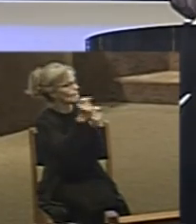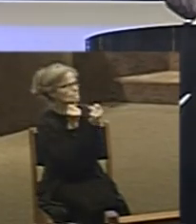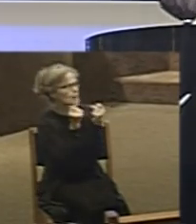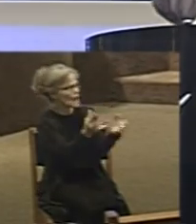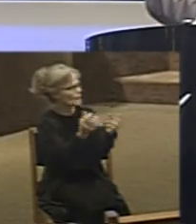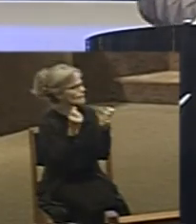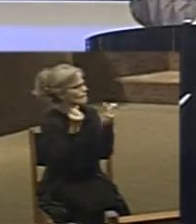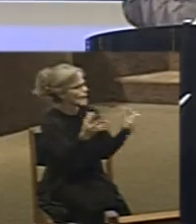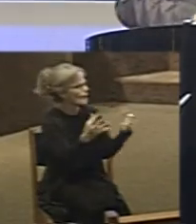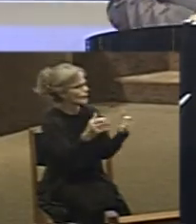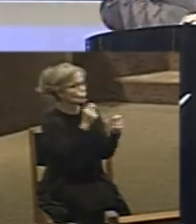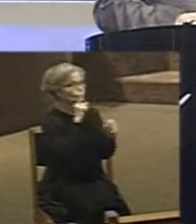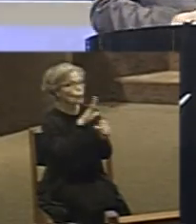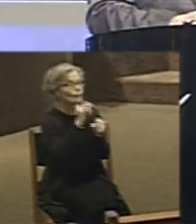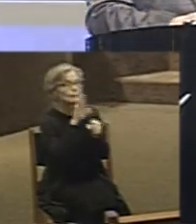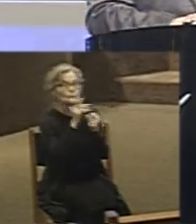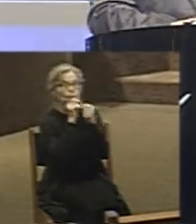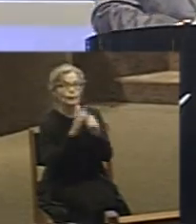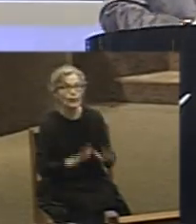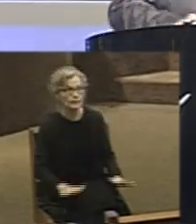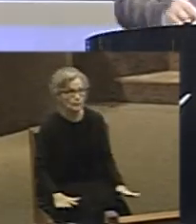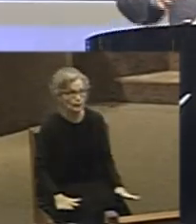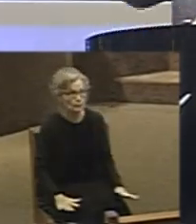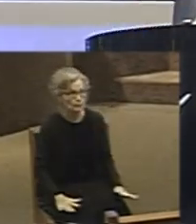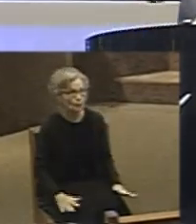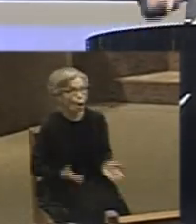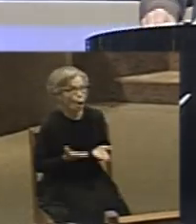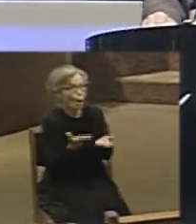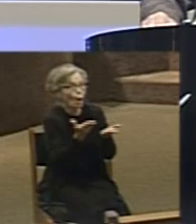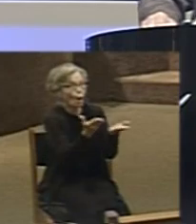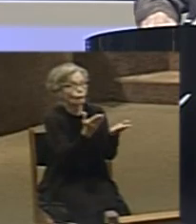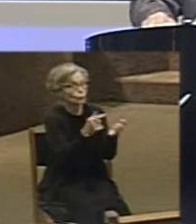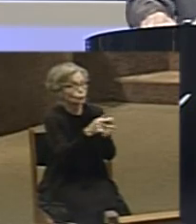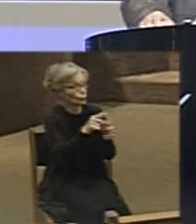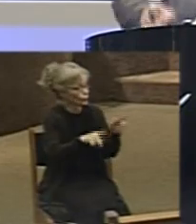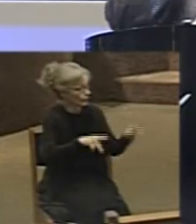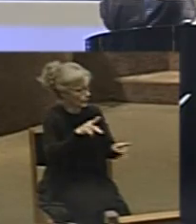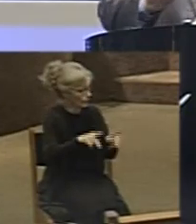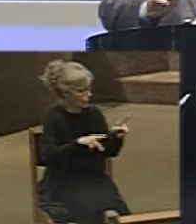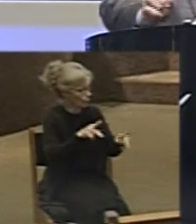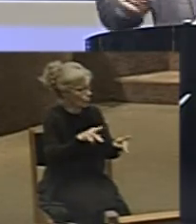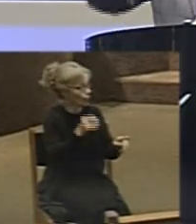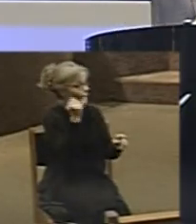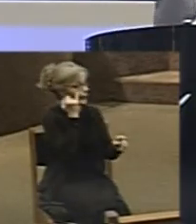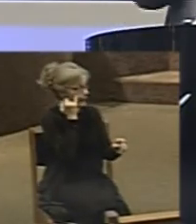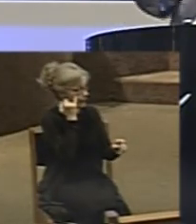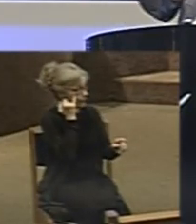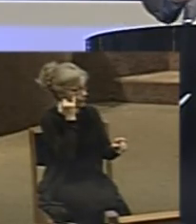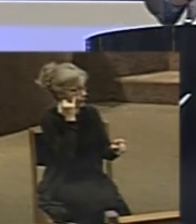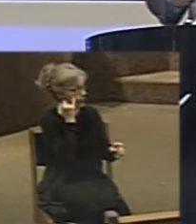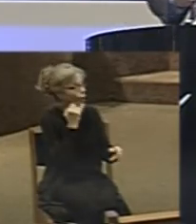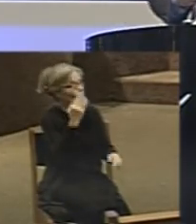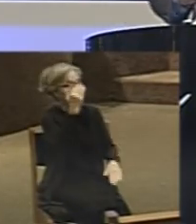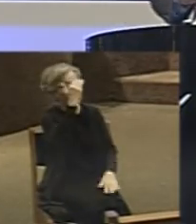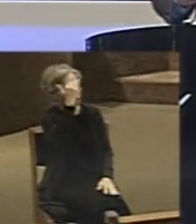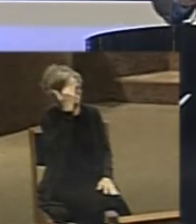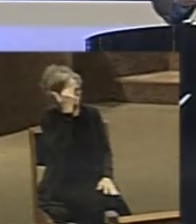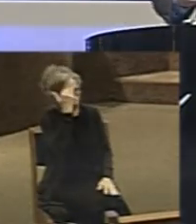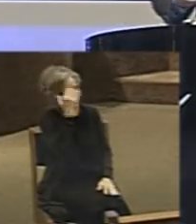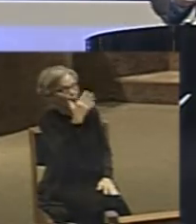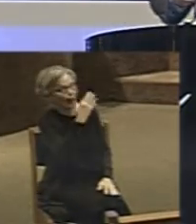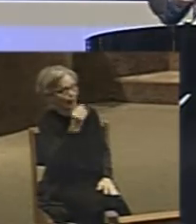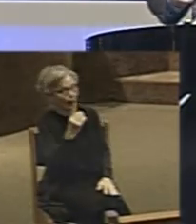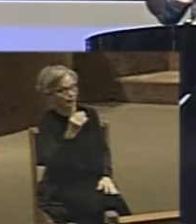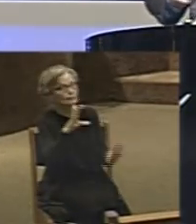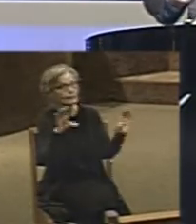to those whom the Bible said, observe and do